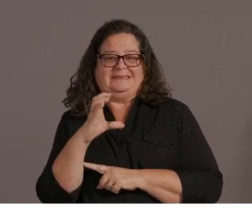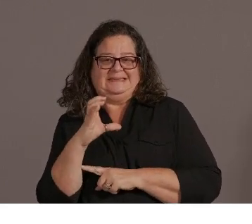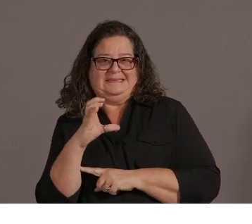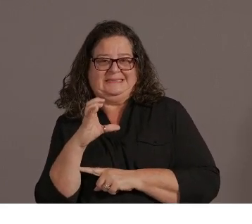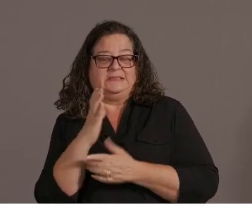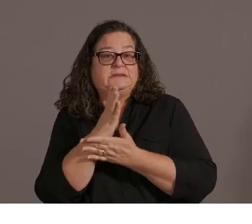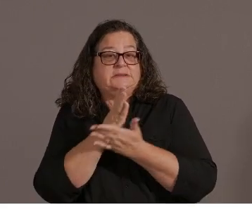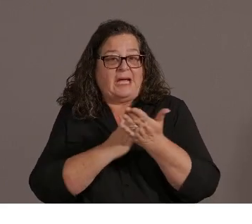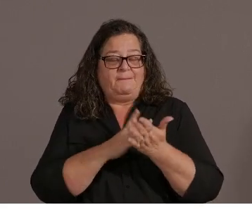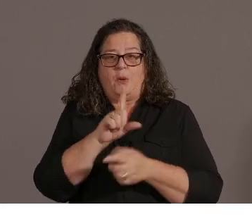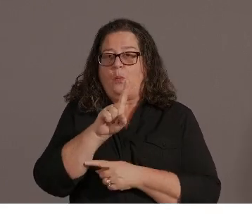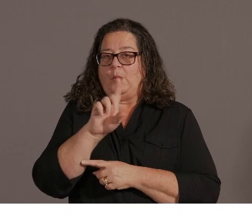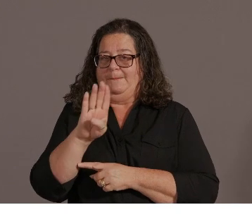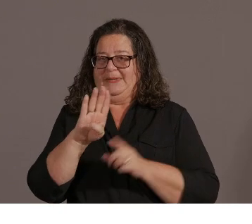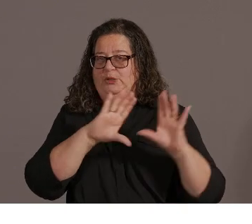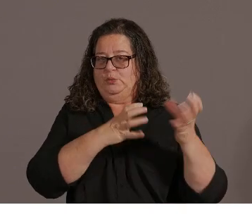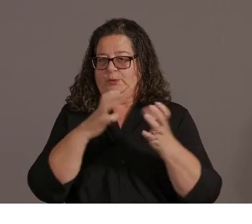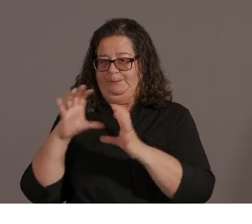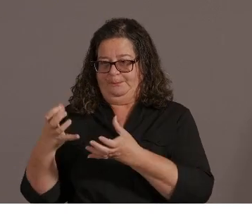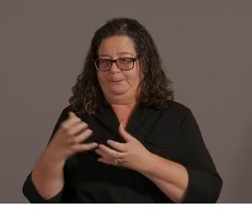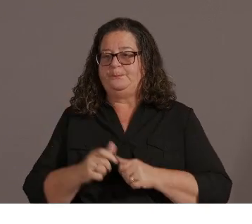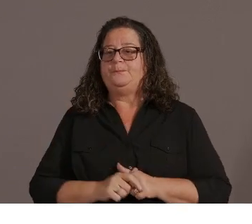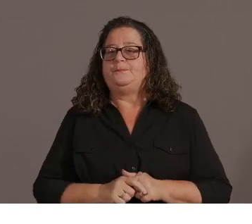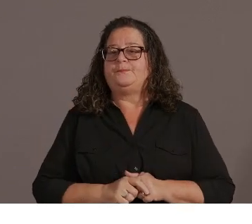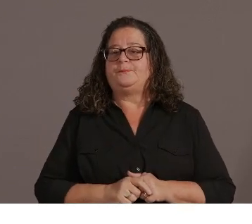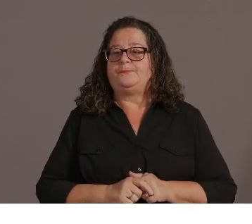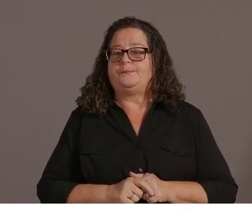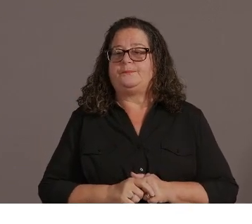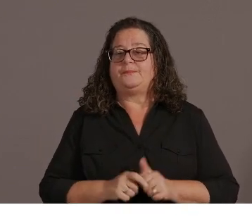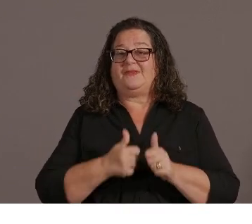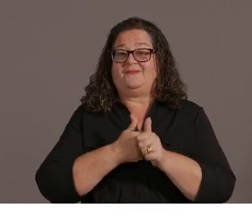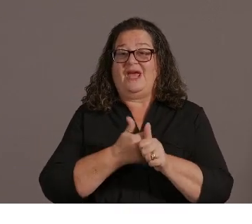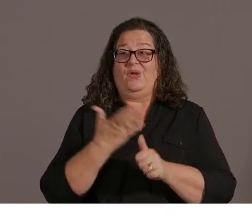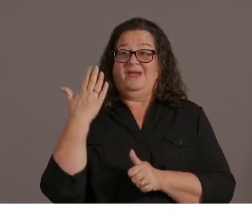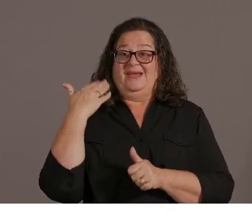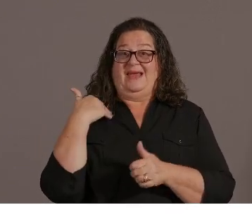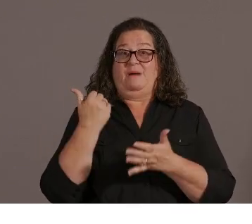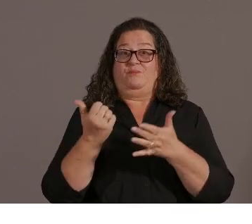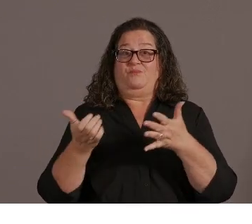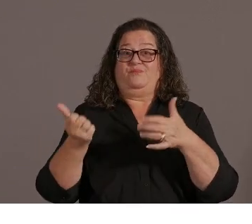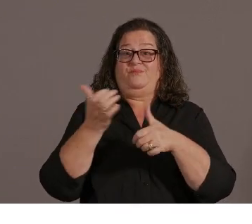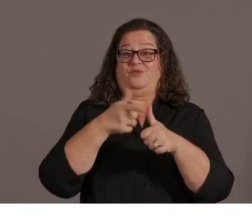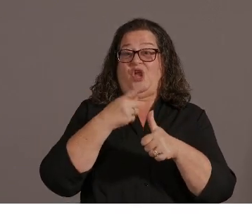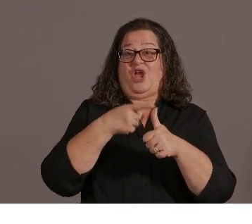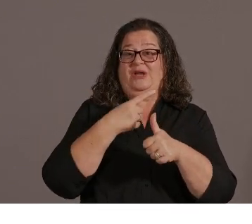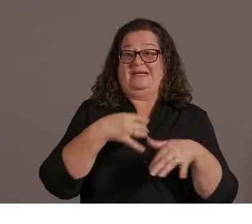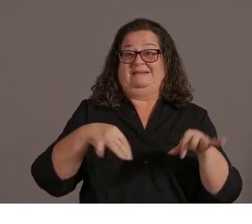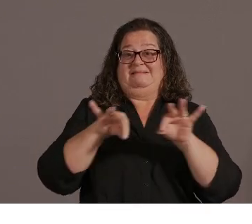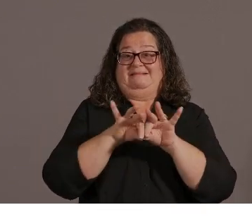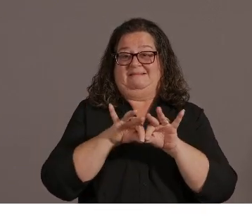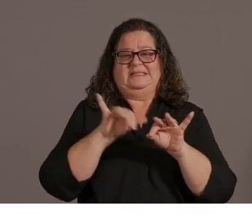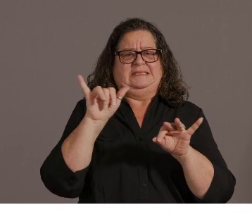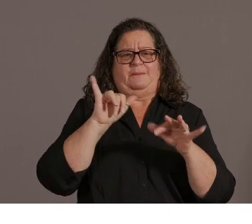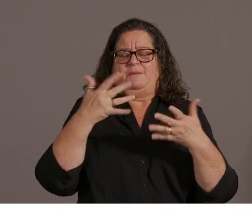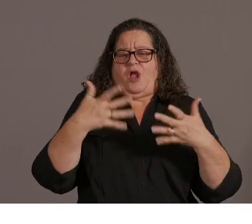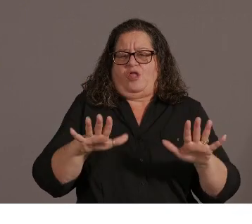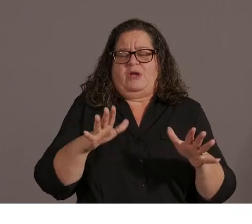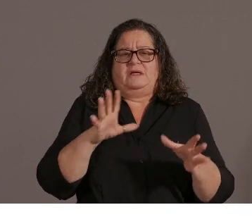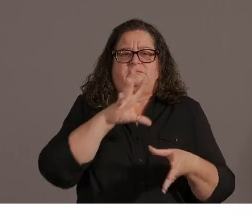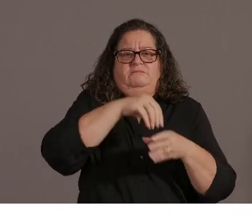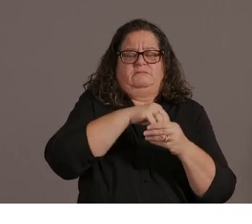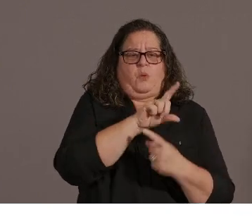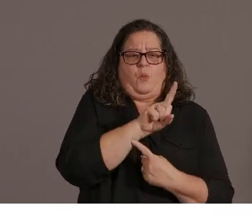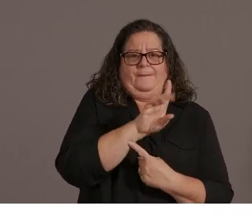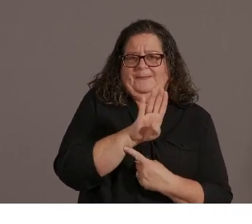on our previous prioritization, a lot of these were included in our 1B group as essential workers.